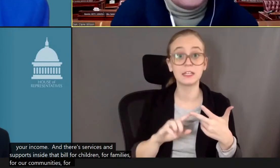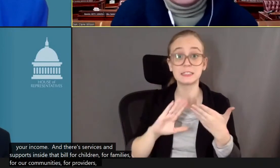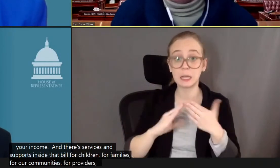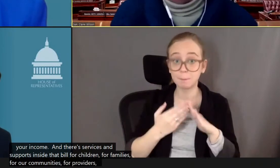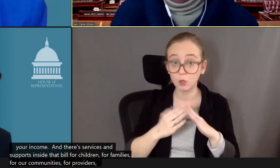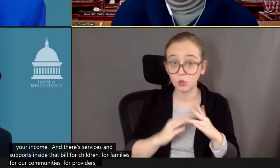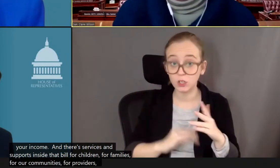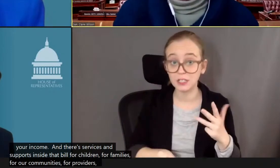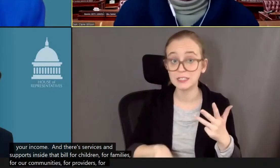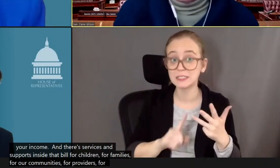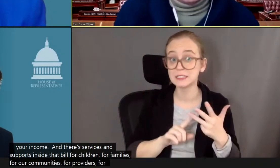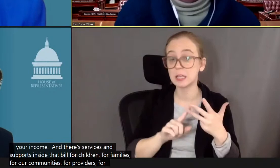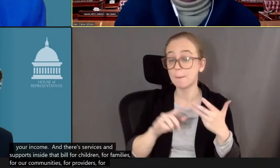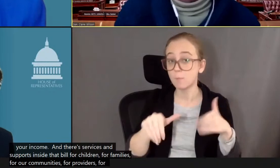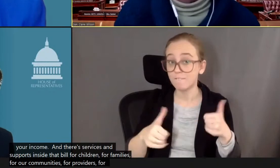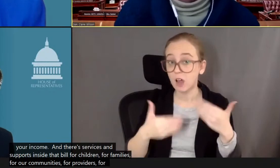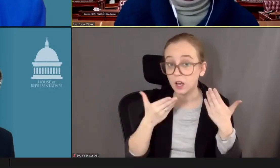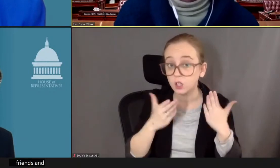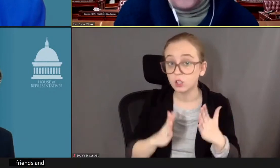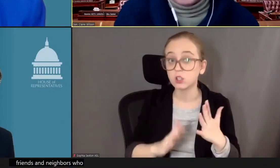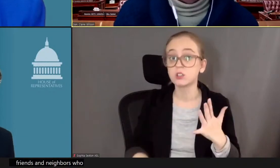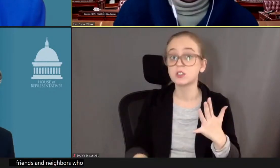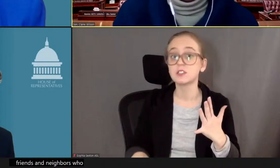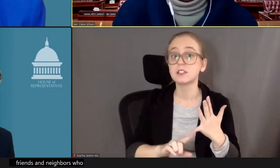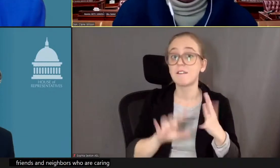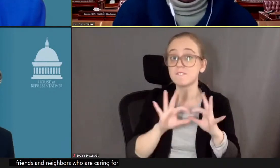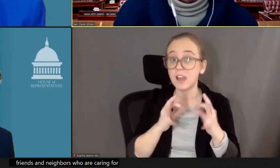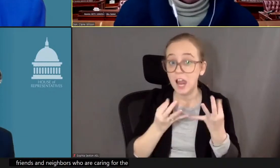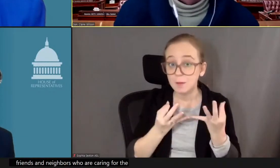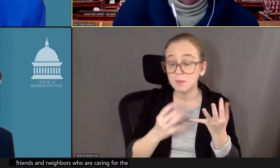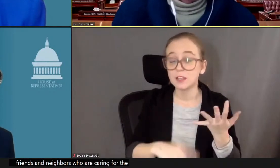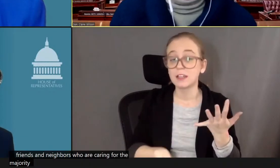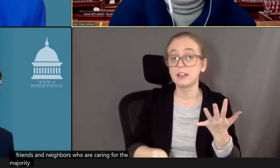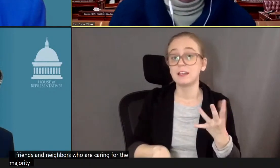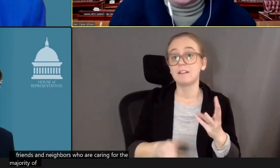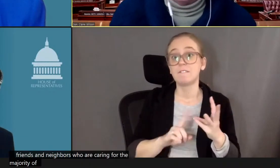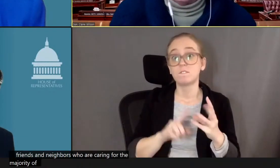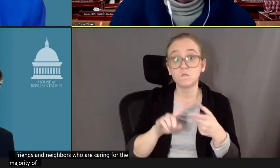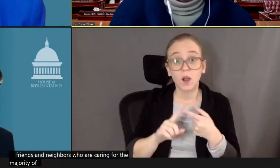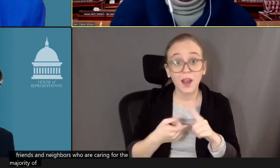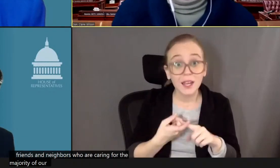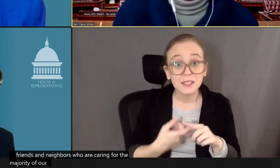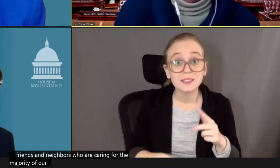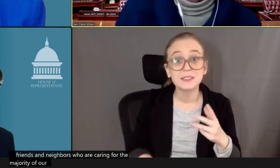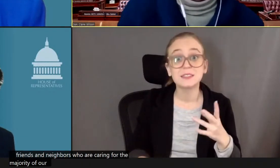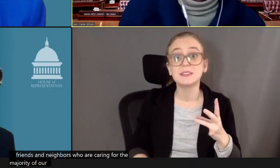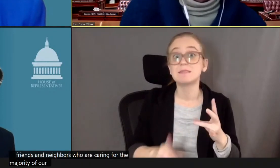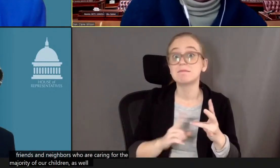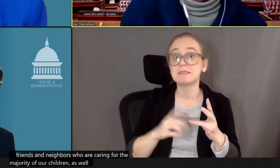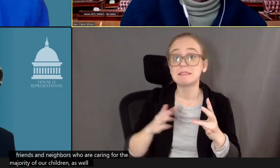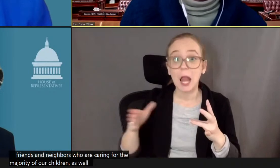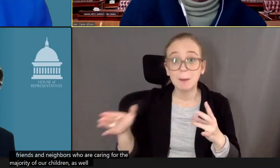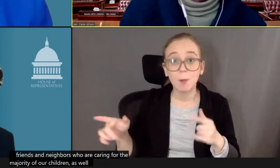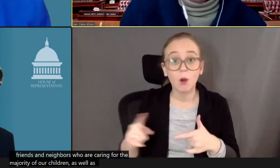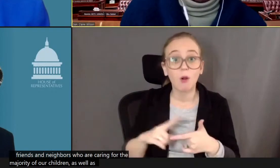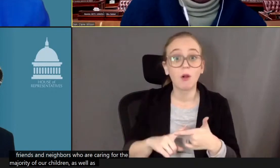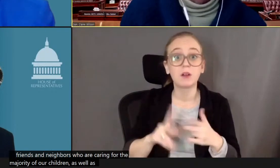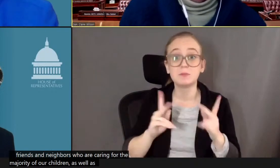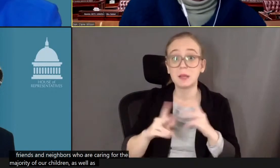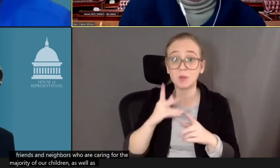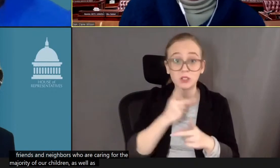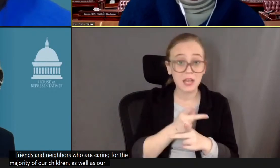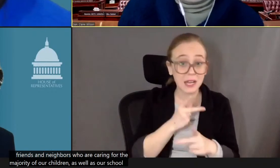and neighbors who are caring for the majority of our children, as well as our school-age children, so